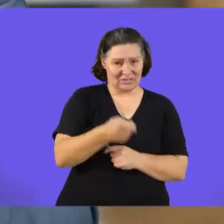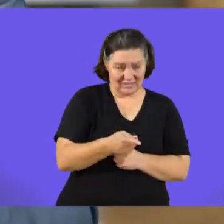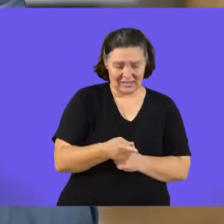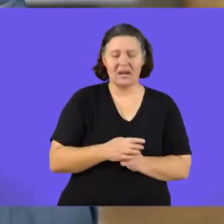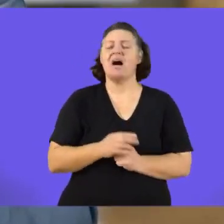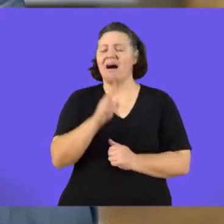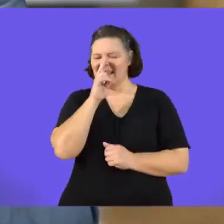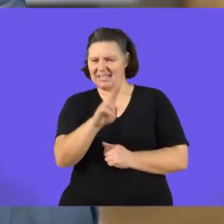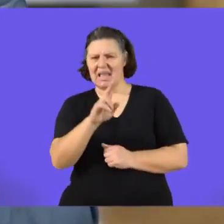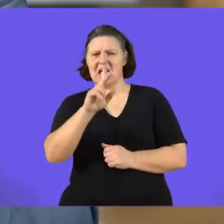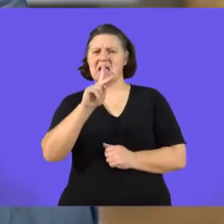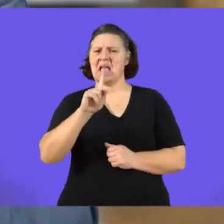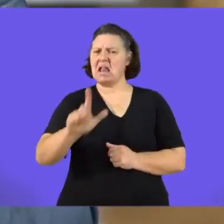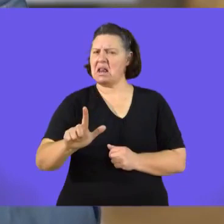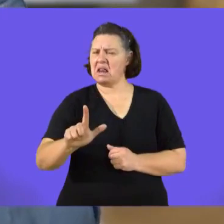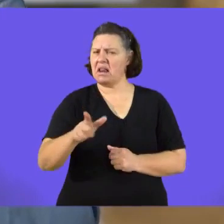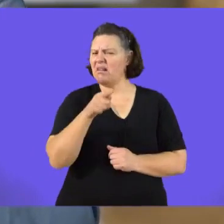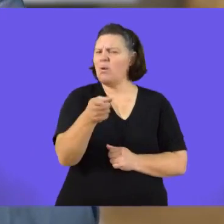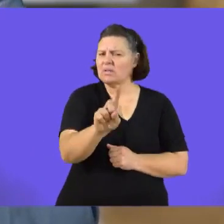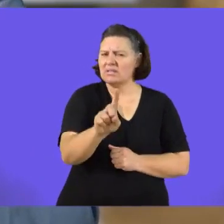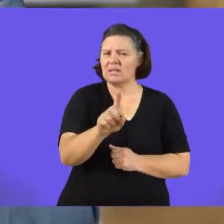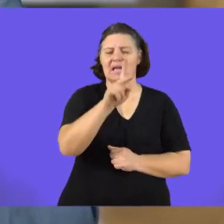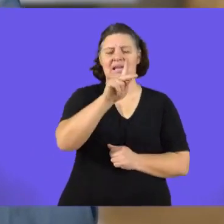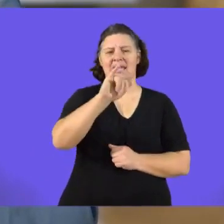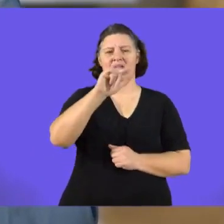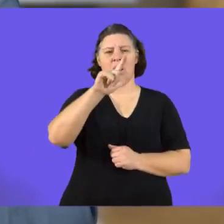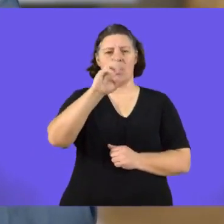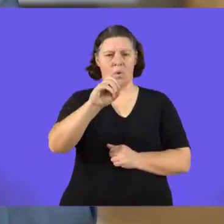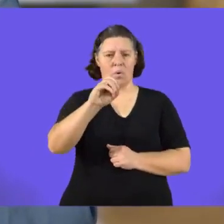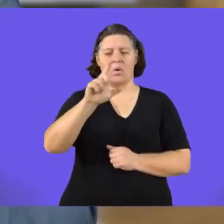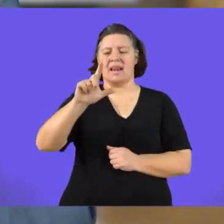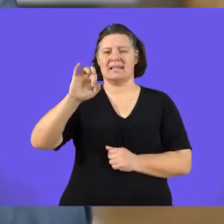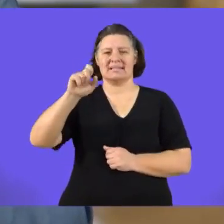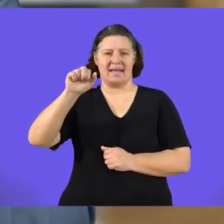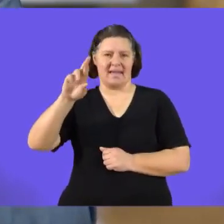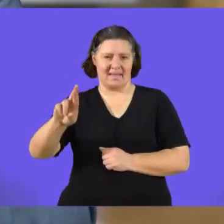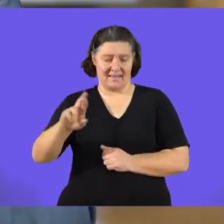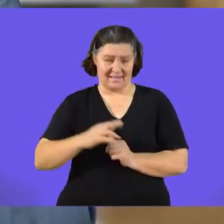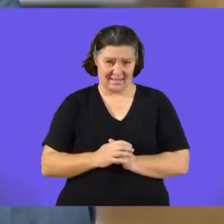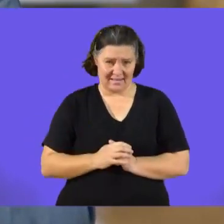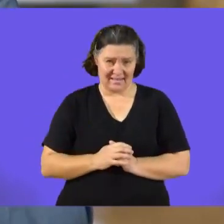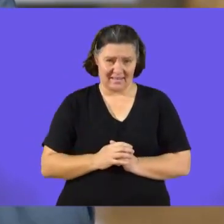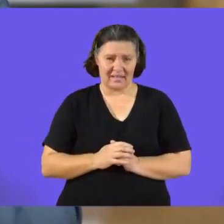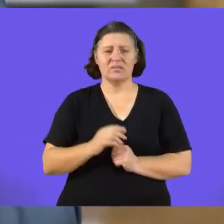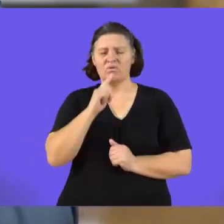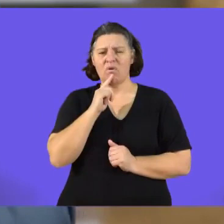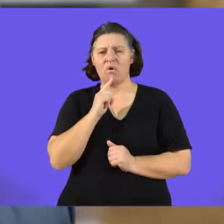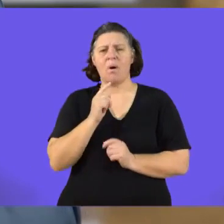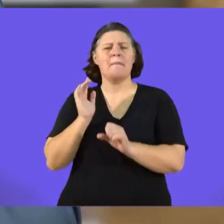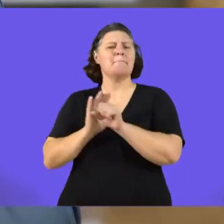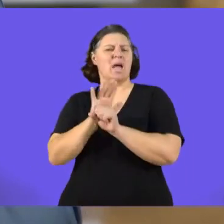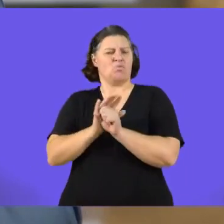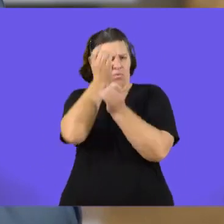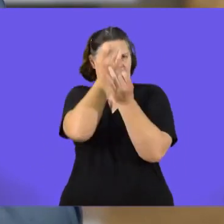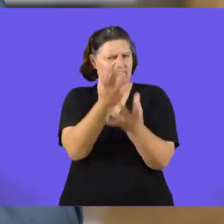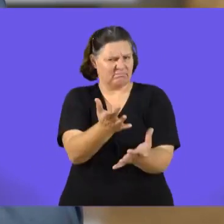abbreviation you'll see all the time. Now, this abbreviation is called kiloliters. Grade 12s, just to give you a bit of